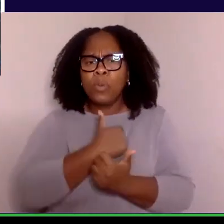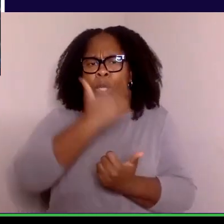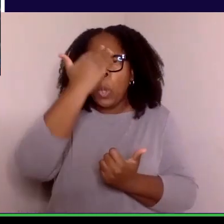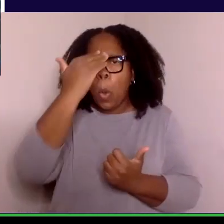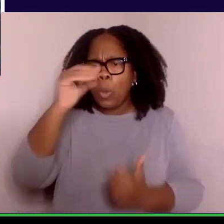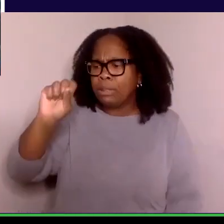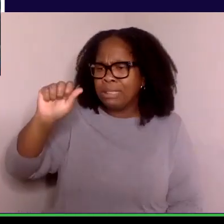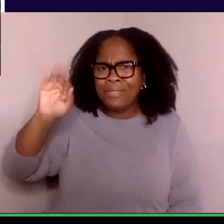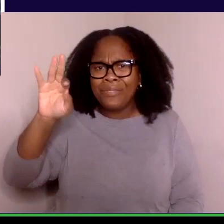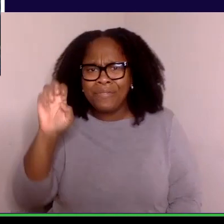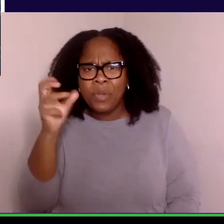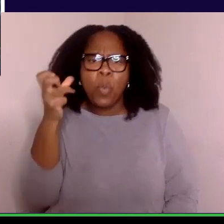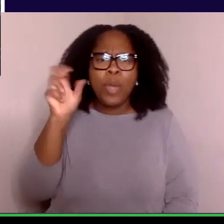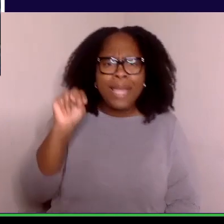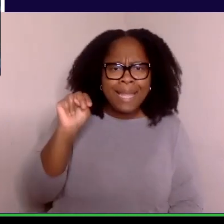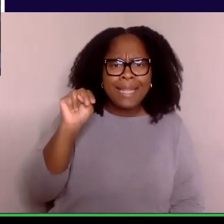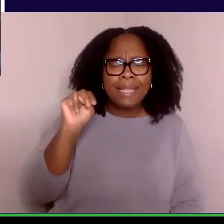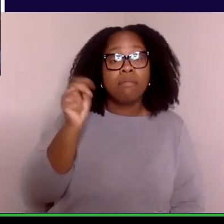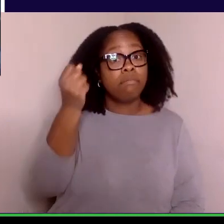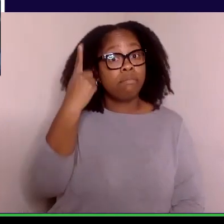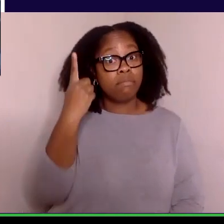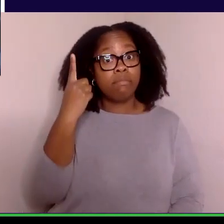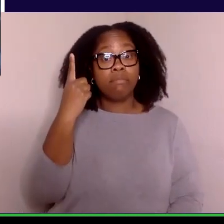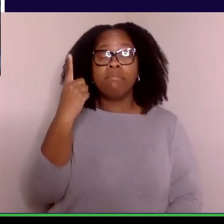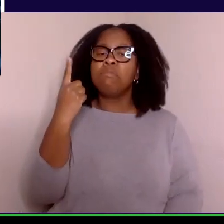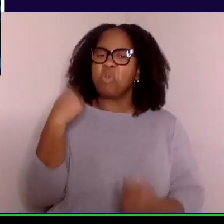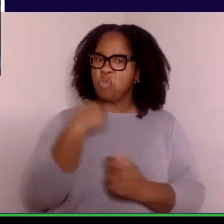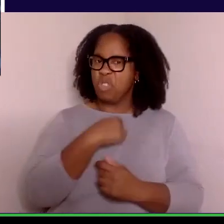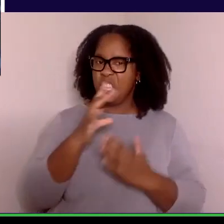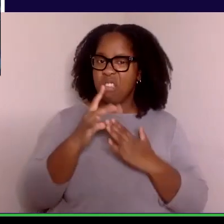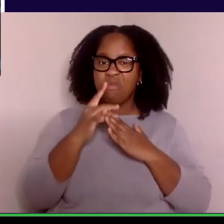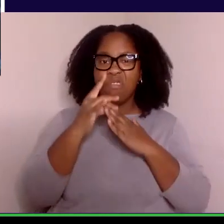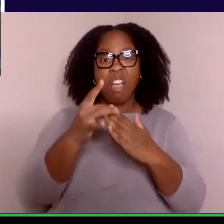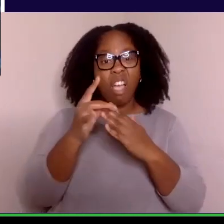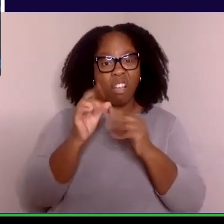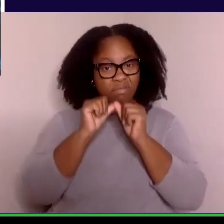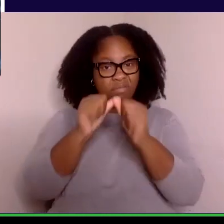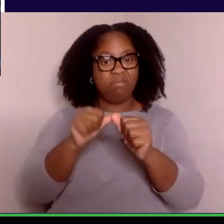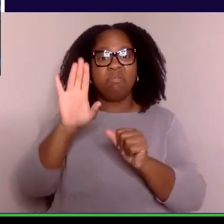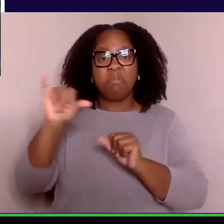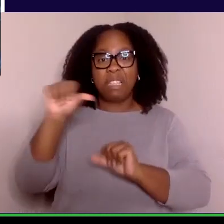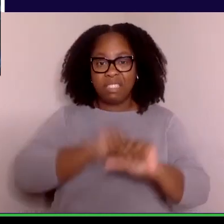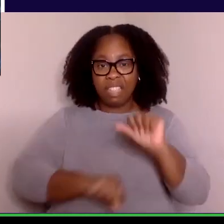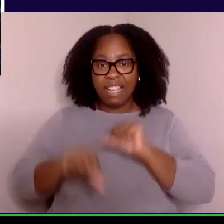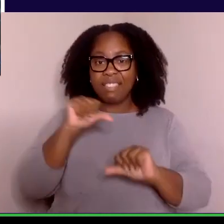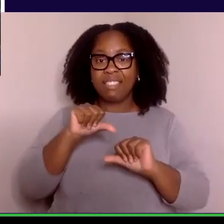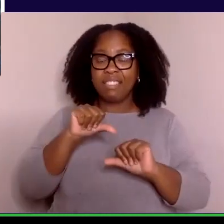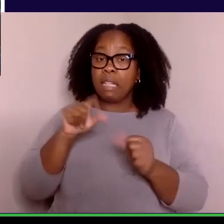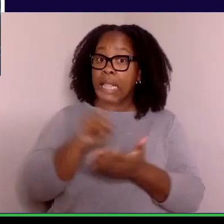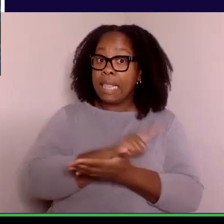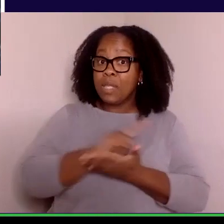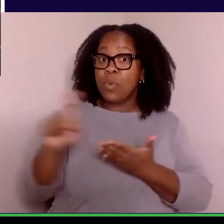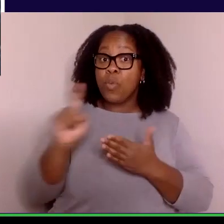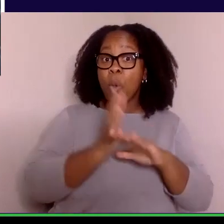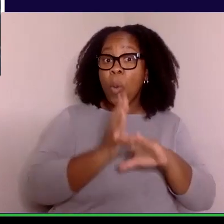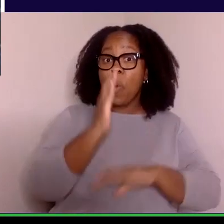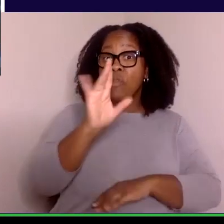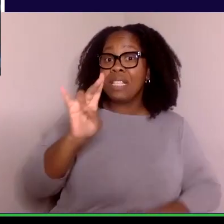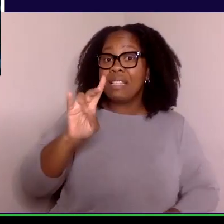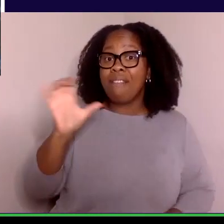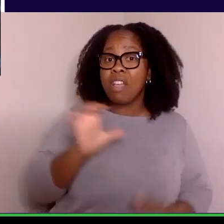always, by science. This week, more than 700 chapter leaders from across the